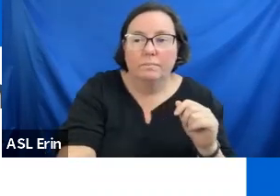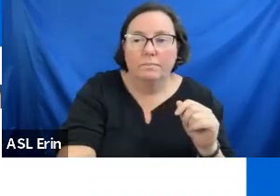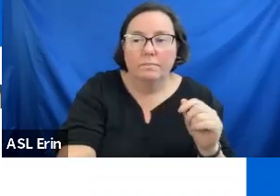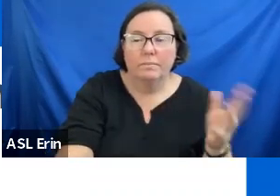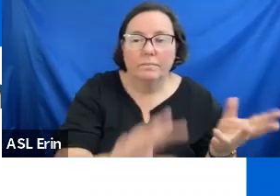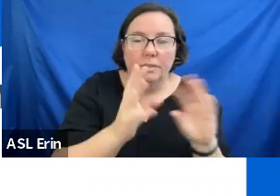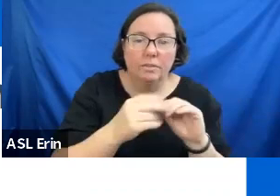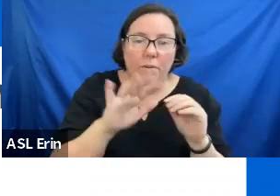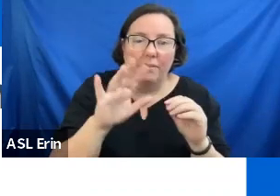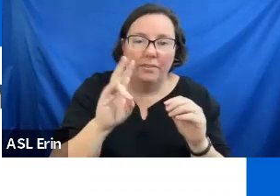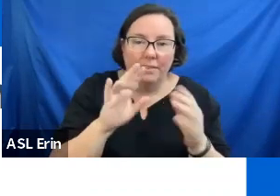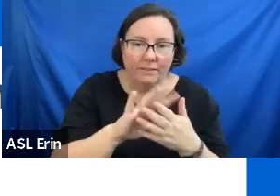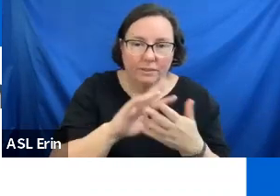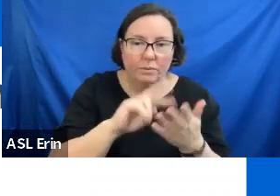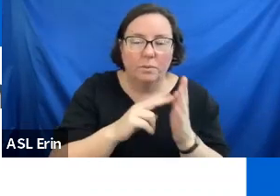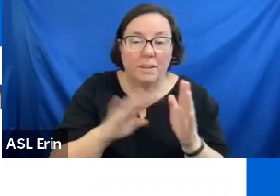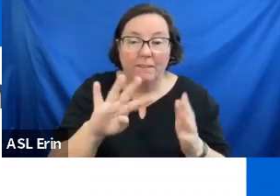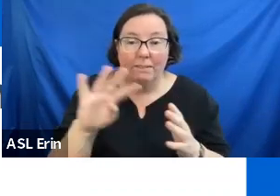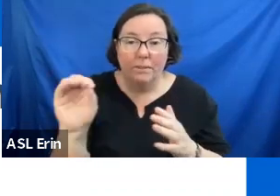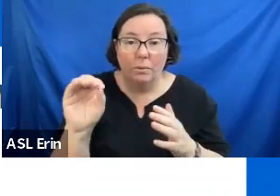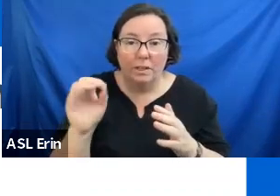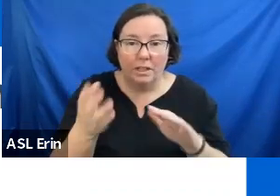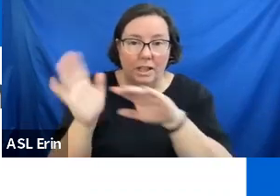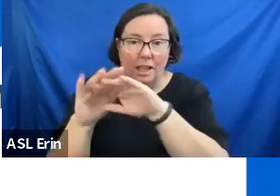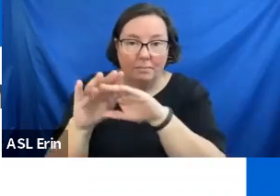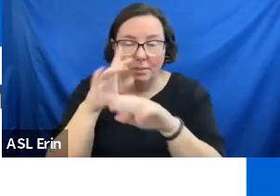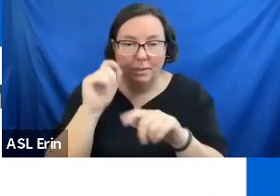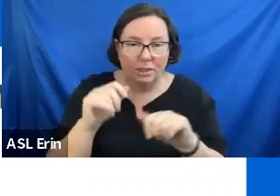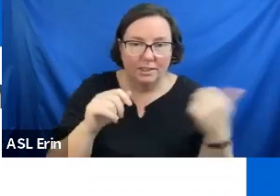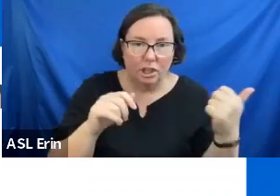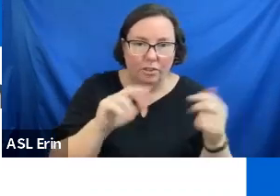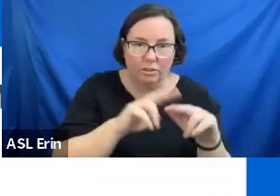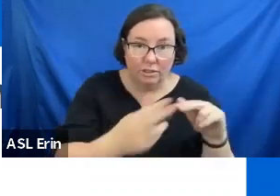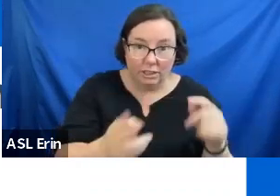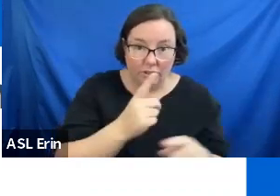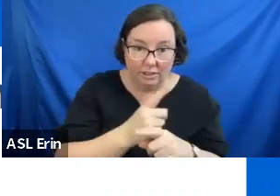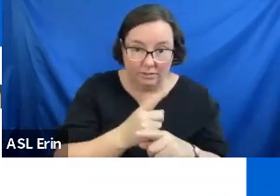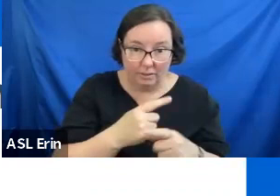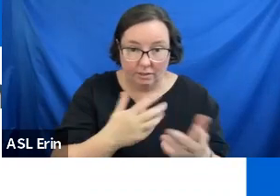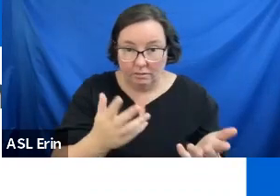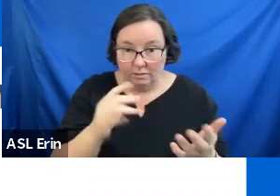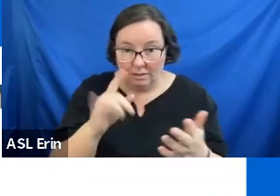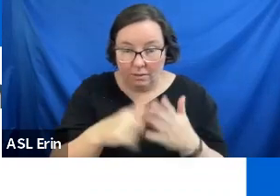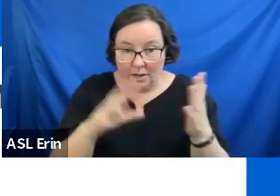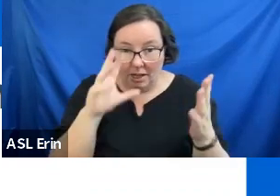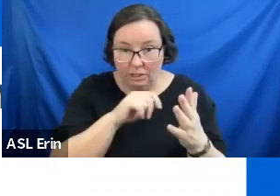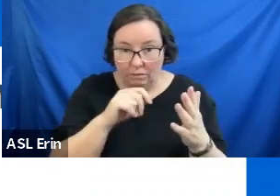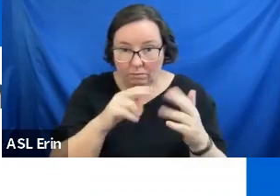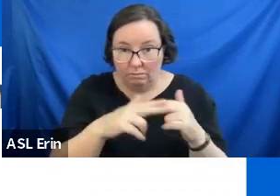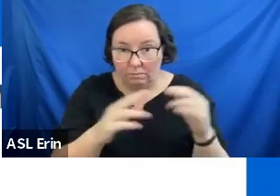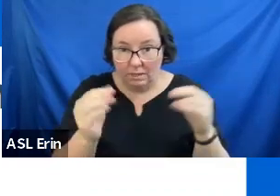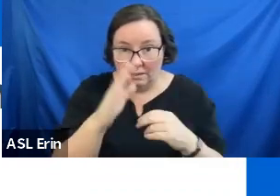that about 40 had increases in offers?